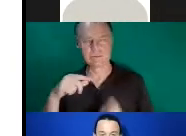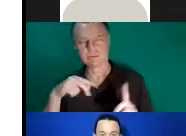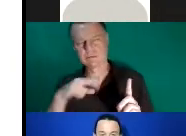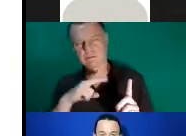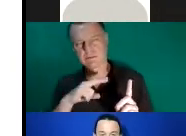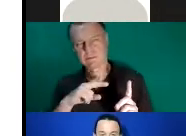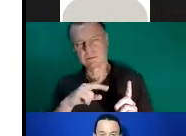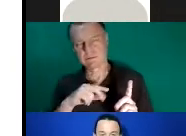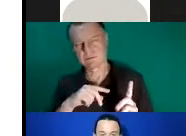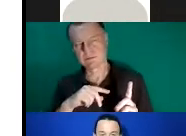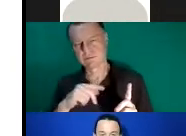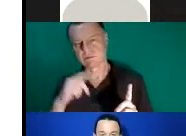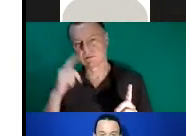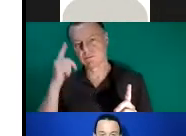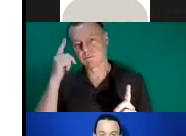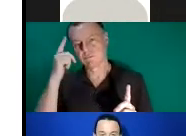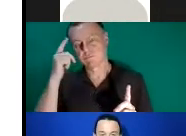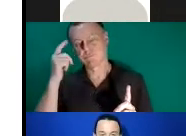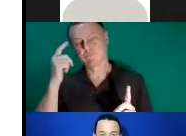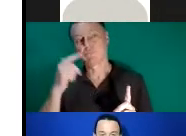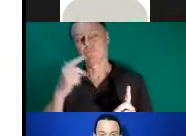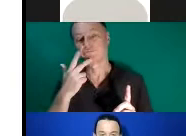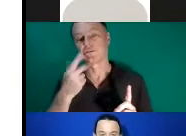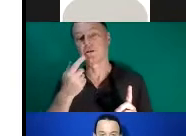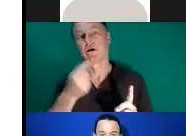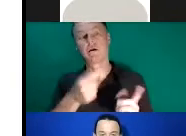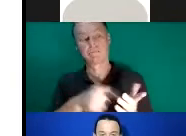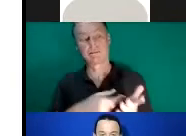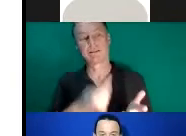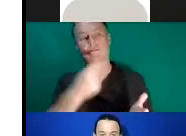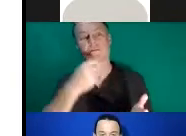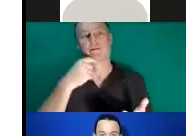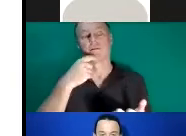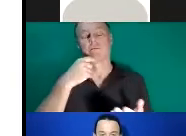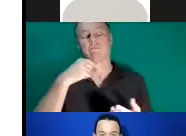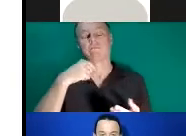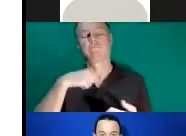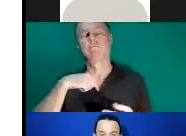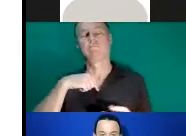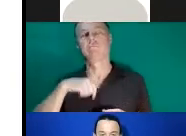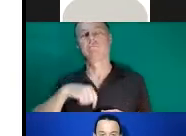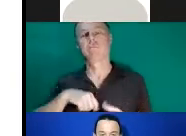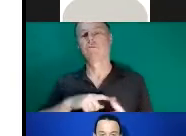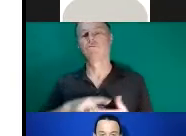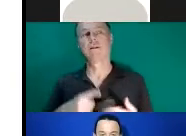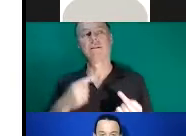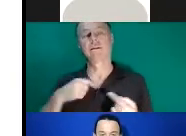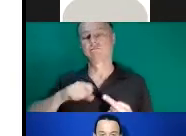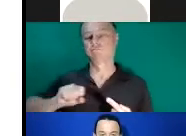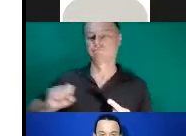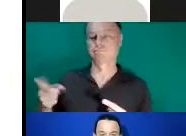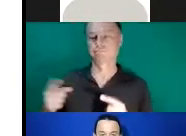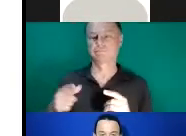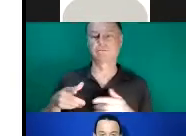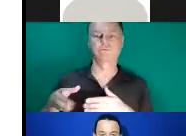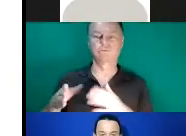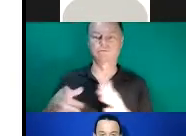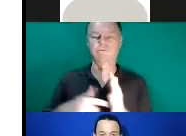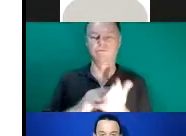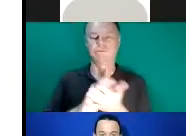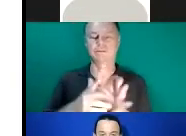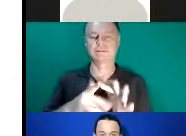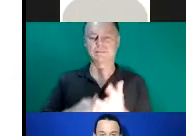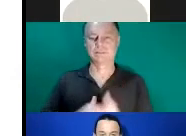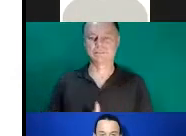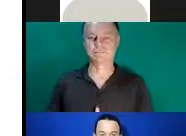and pretended to swallow the pills that he had given her, but she later disposed them in the River Thames. Due